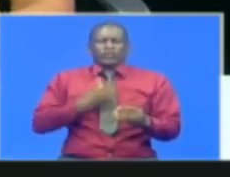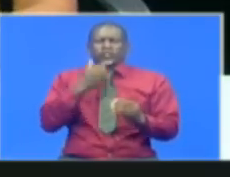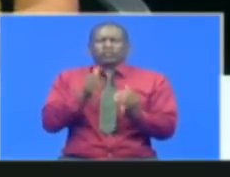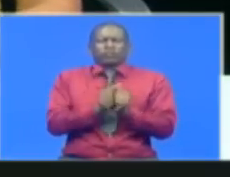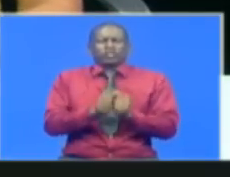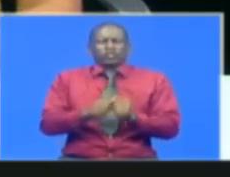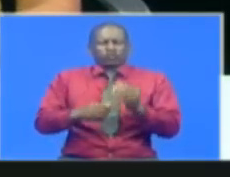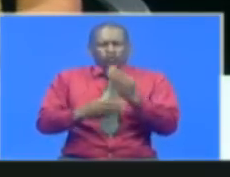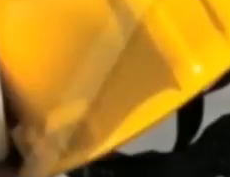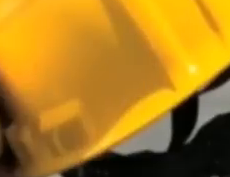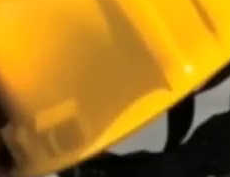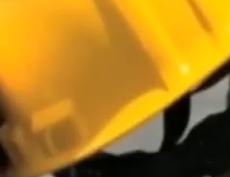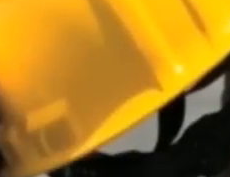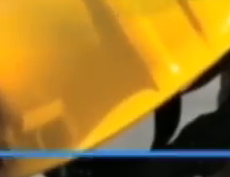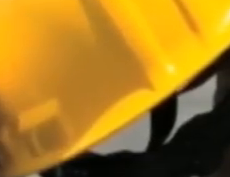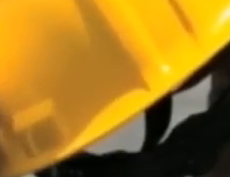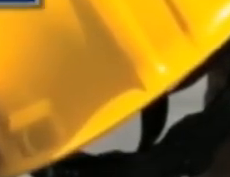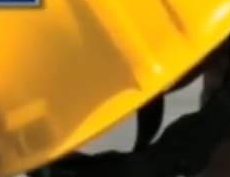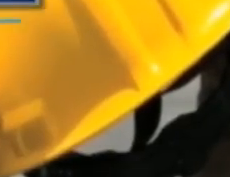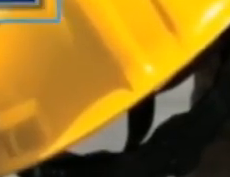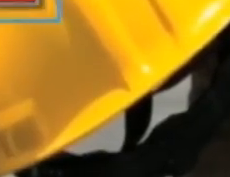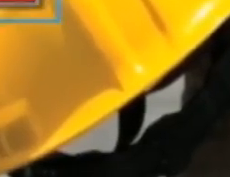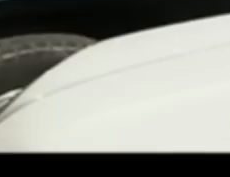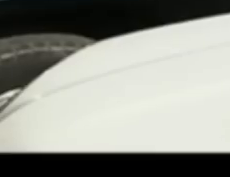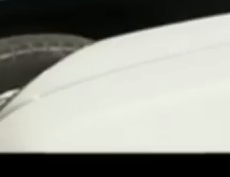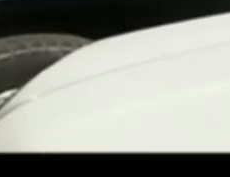of patients.